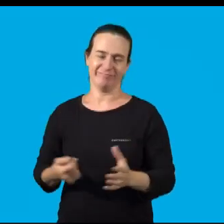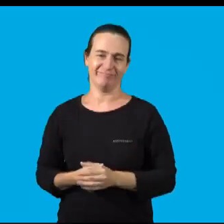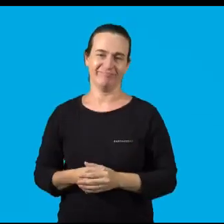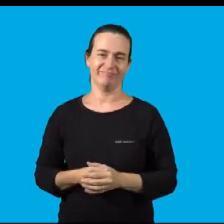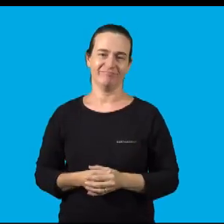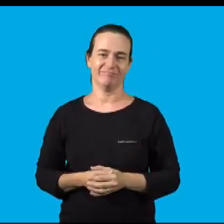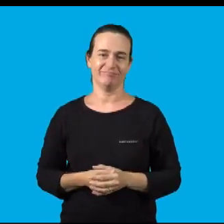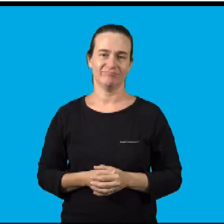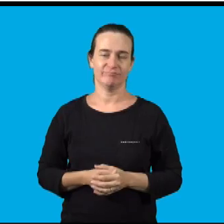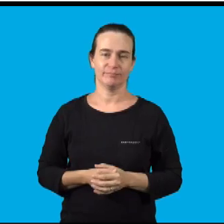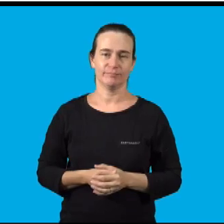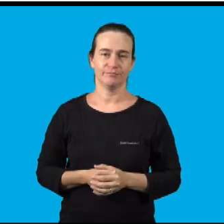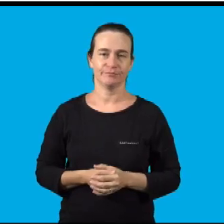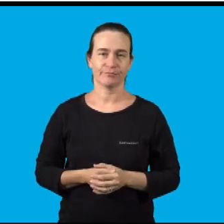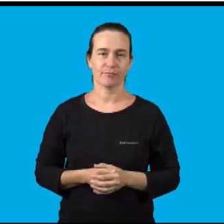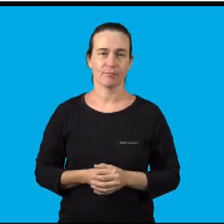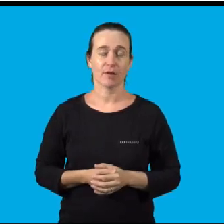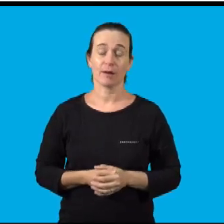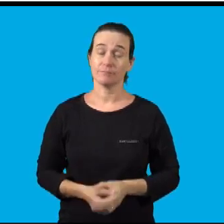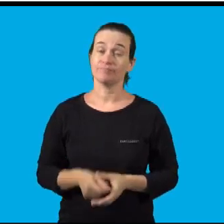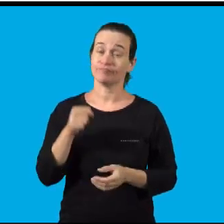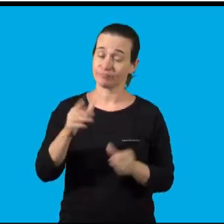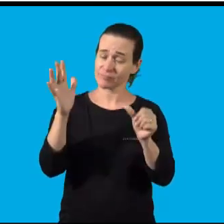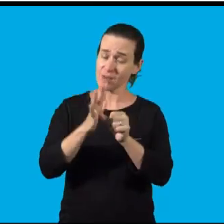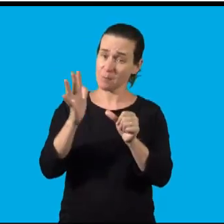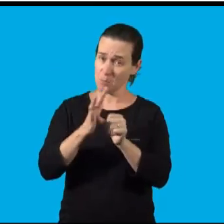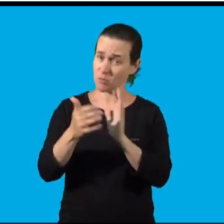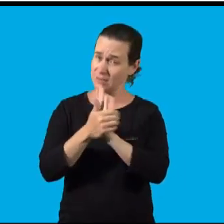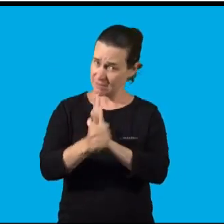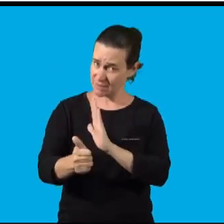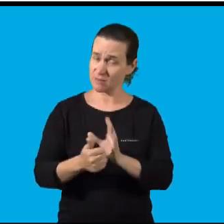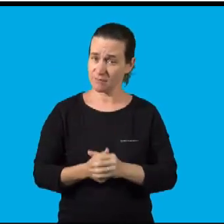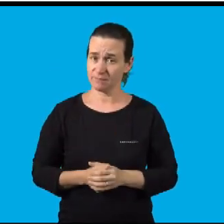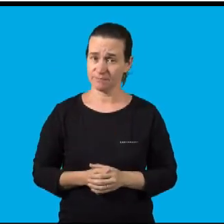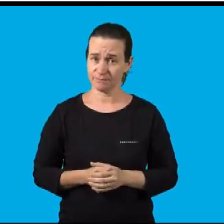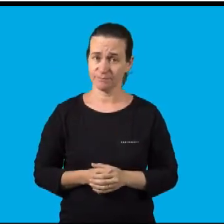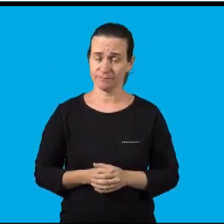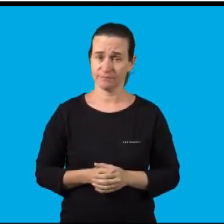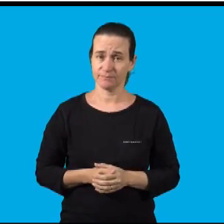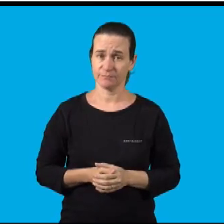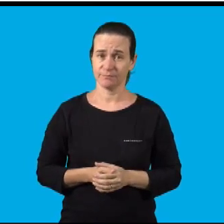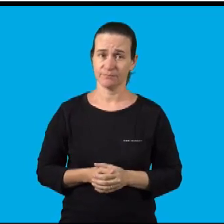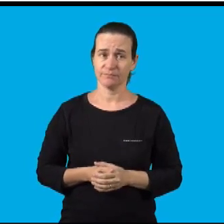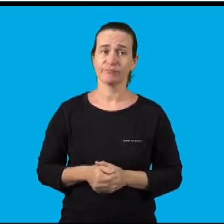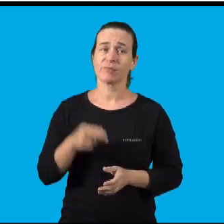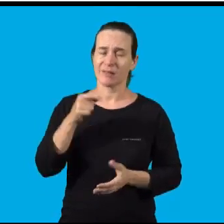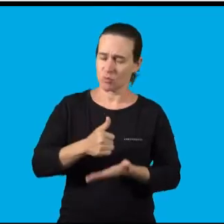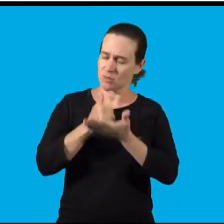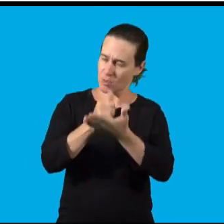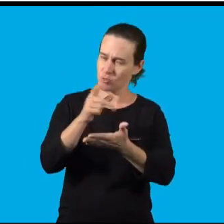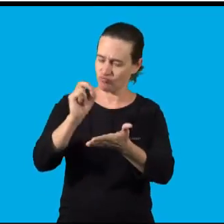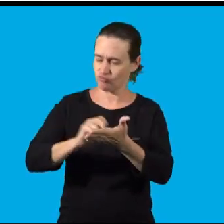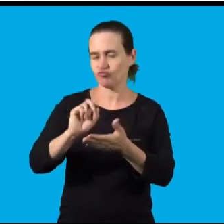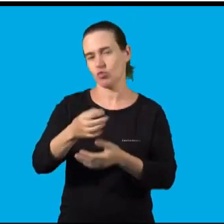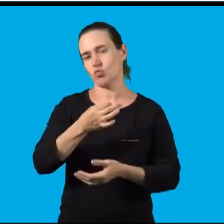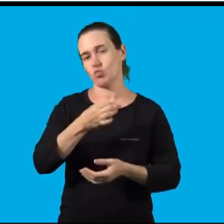100% accurate. These were some of the important skills that you require in order to write your English